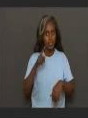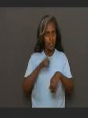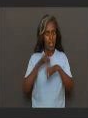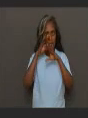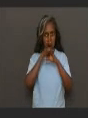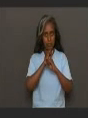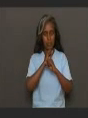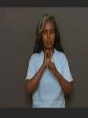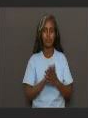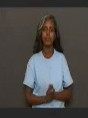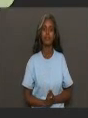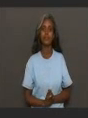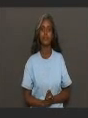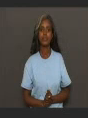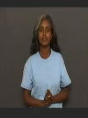Time's up.